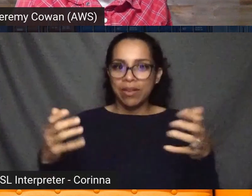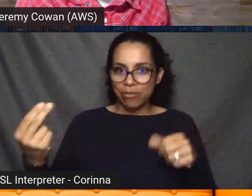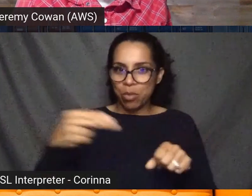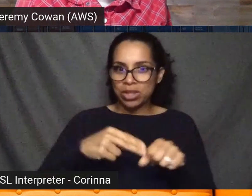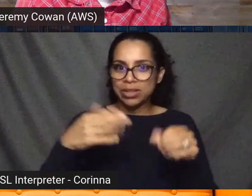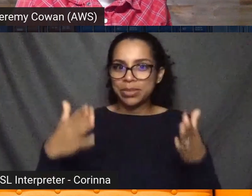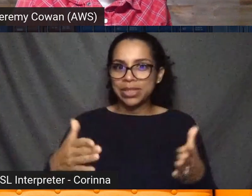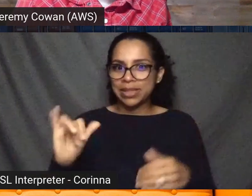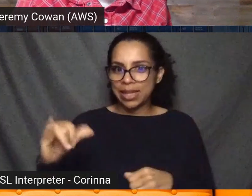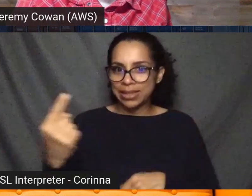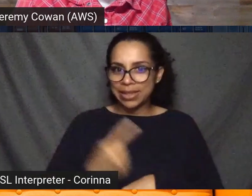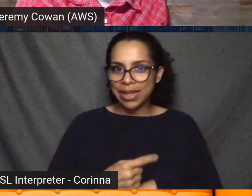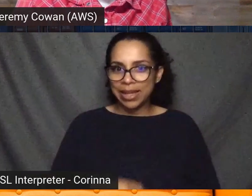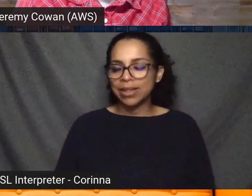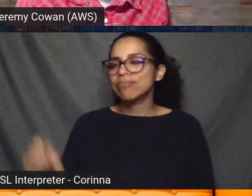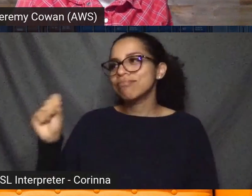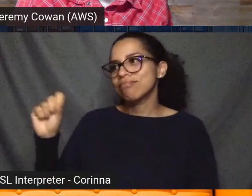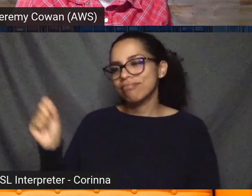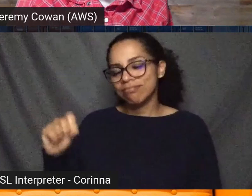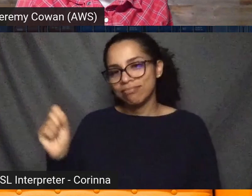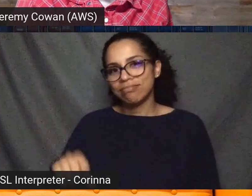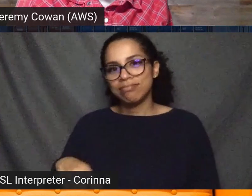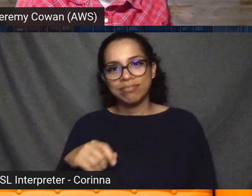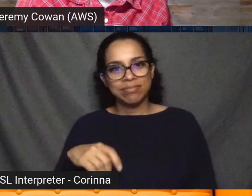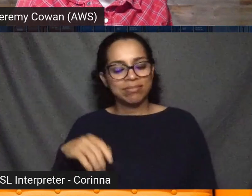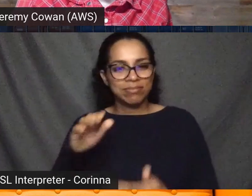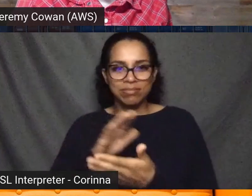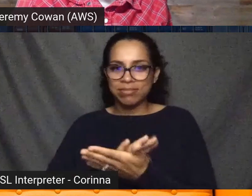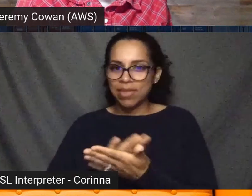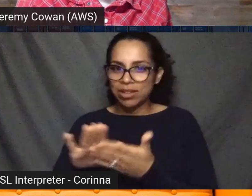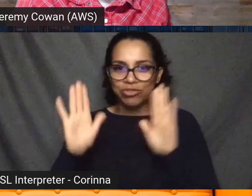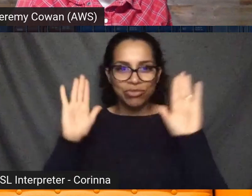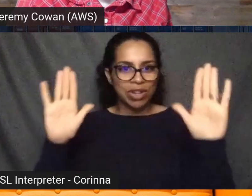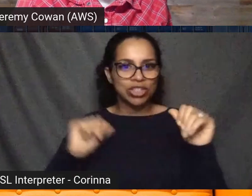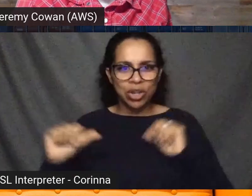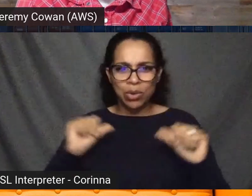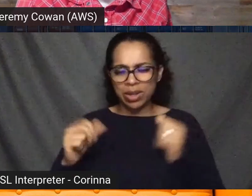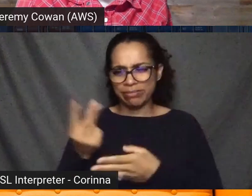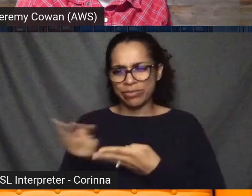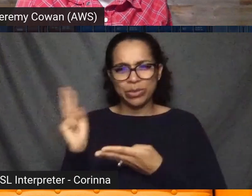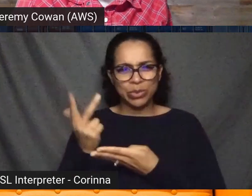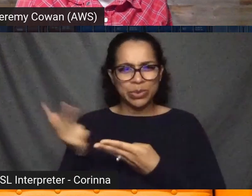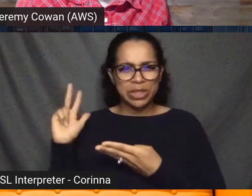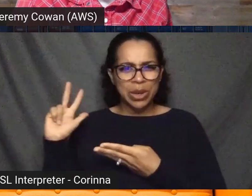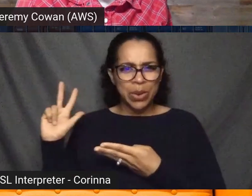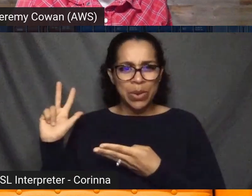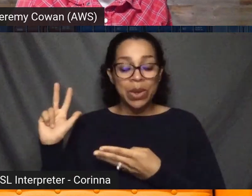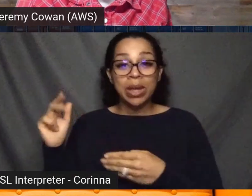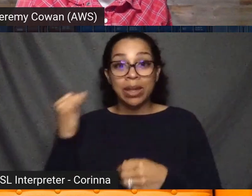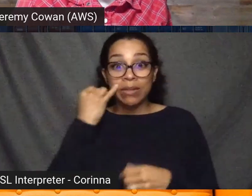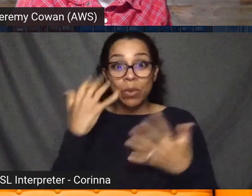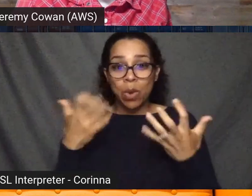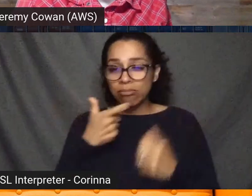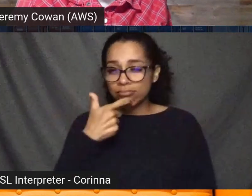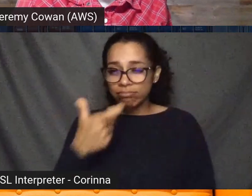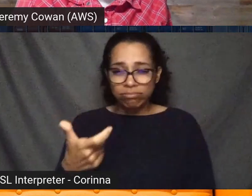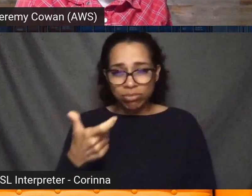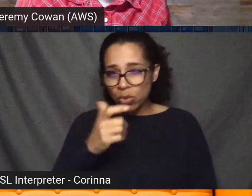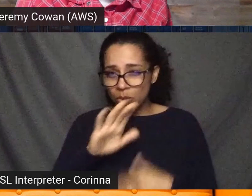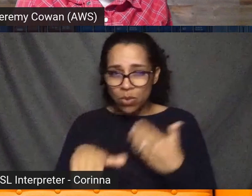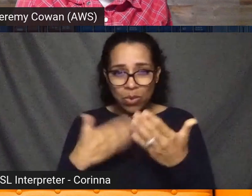Yeah, that was an awesome show. And that was 2 or 3 weeks ago. So if you want to see like a full, let's talk about everything IPv6